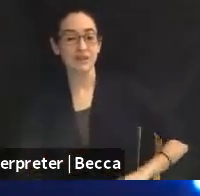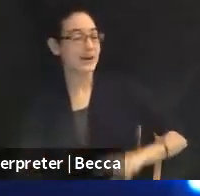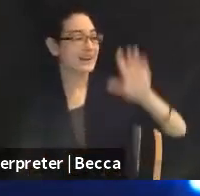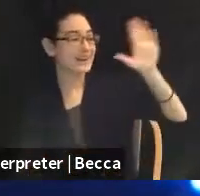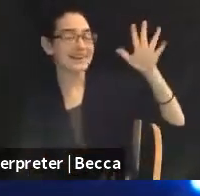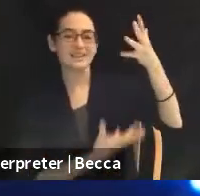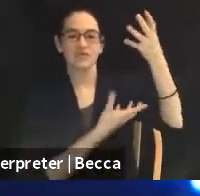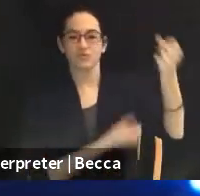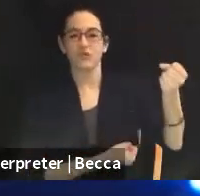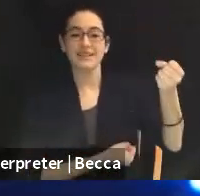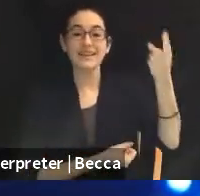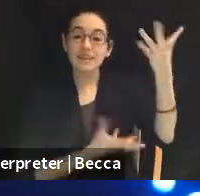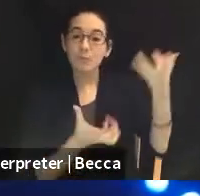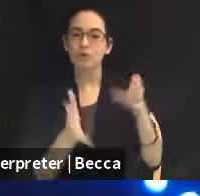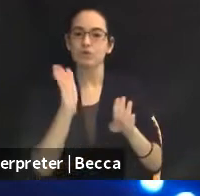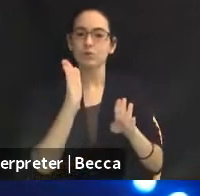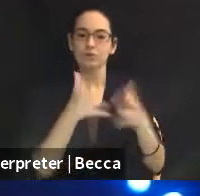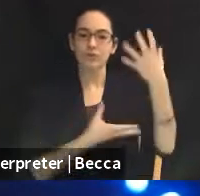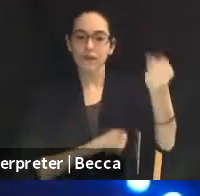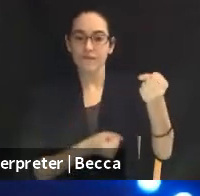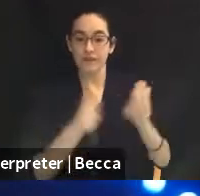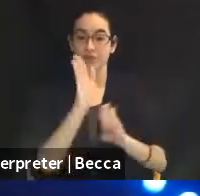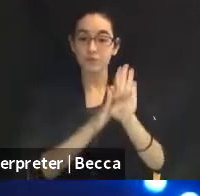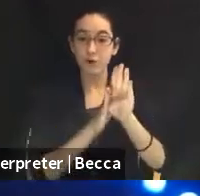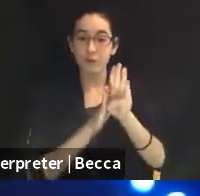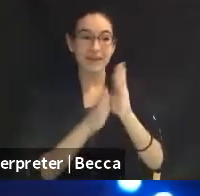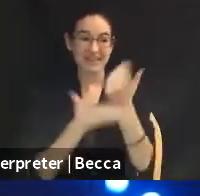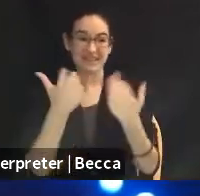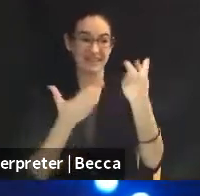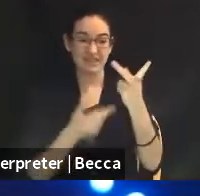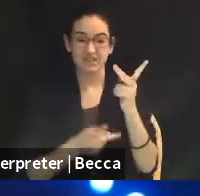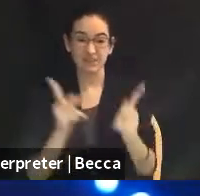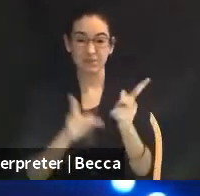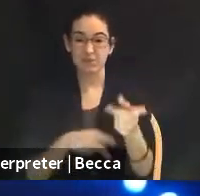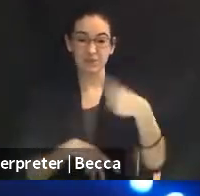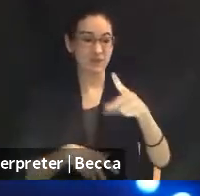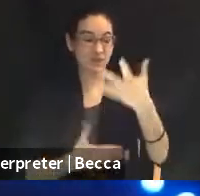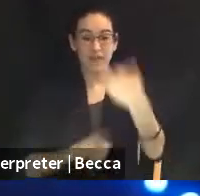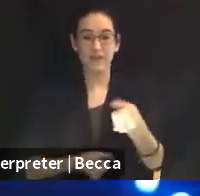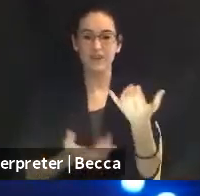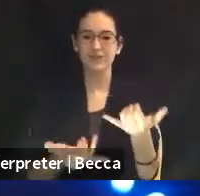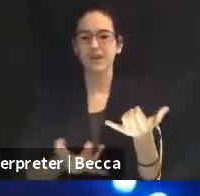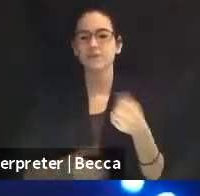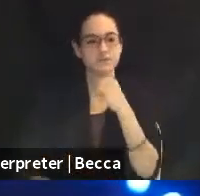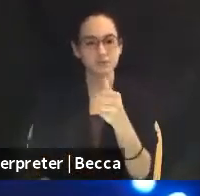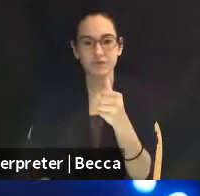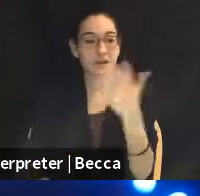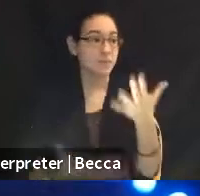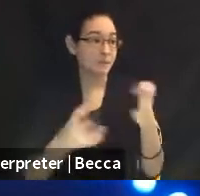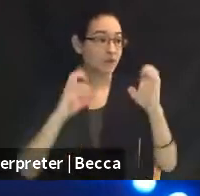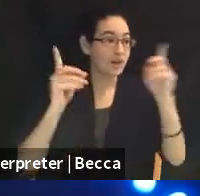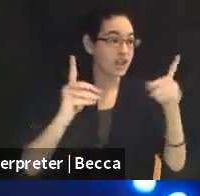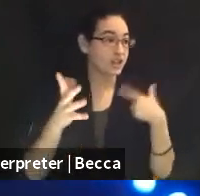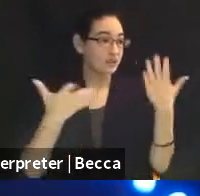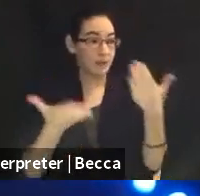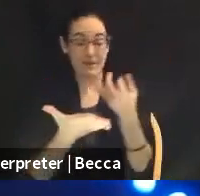your confidence to grow. I know some of us are not confident right now for several reasons. Maybe it's financial, maybe it's your education, maybe it's this, maybe it's that. Should